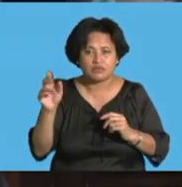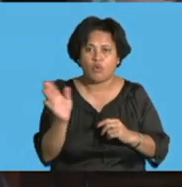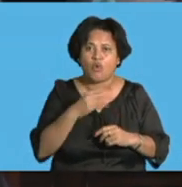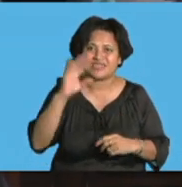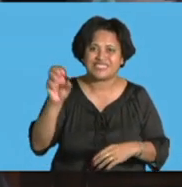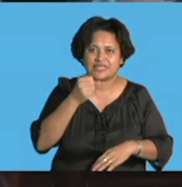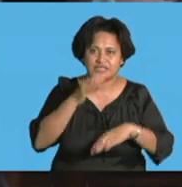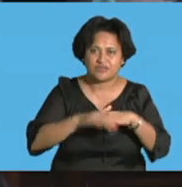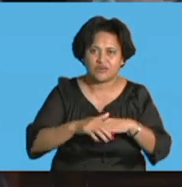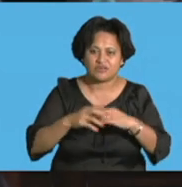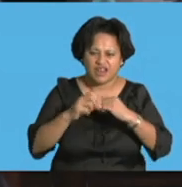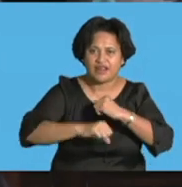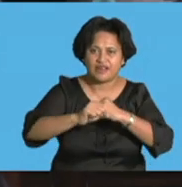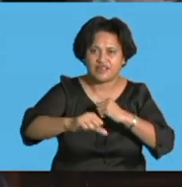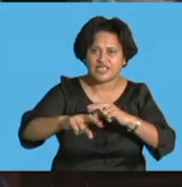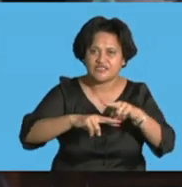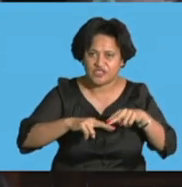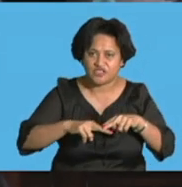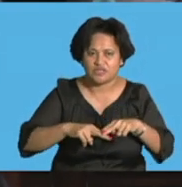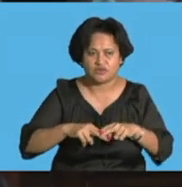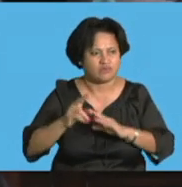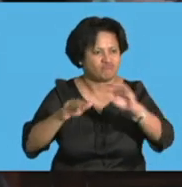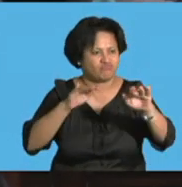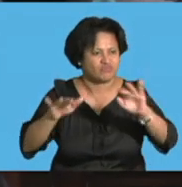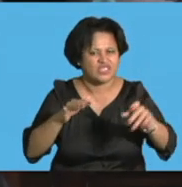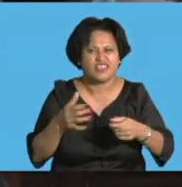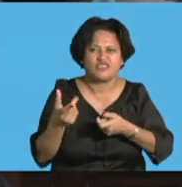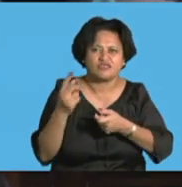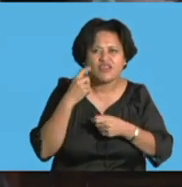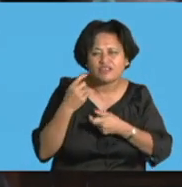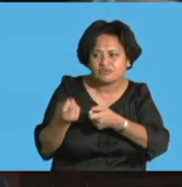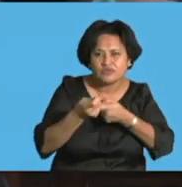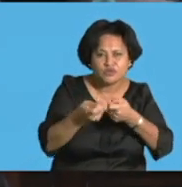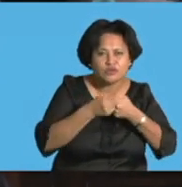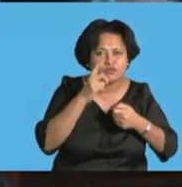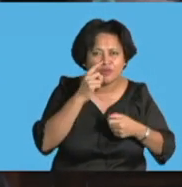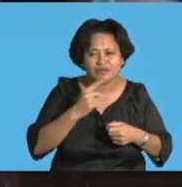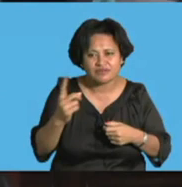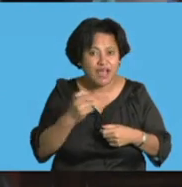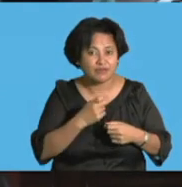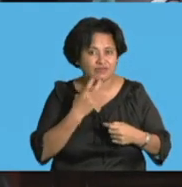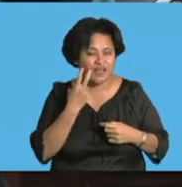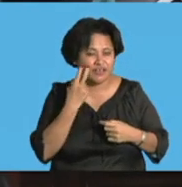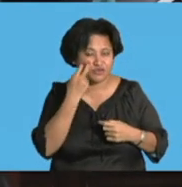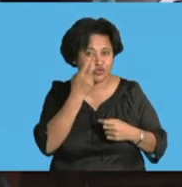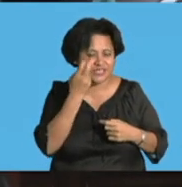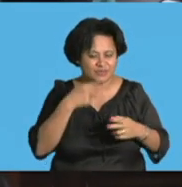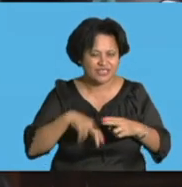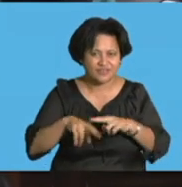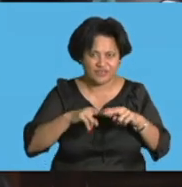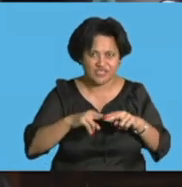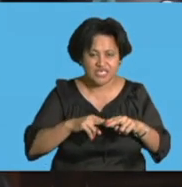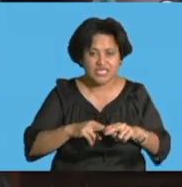tourism destination, and also make headway for Fijian products in those markets. Fiji will capitalize